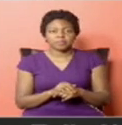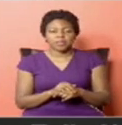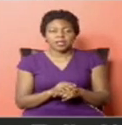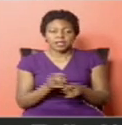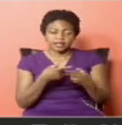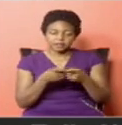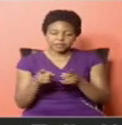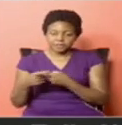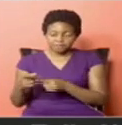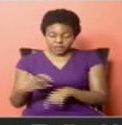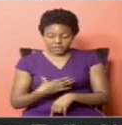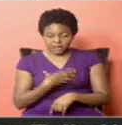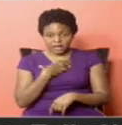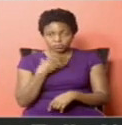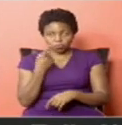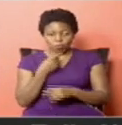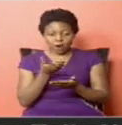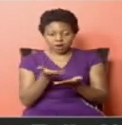distinguished guests who are here,